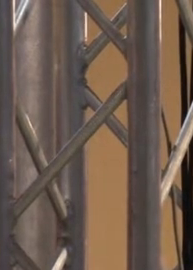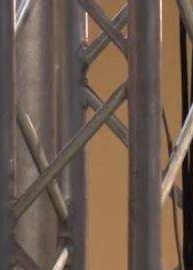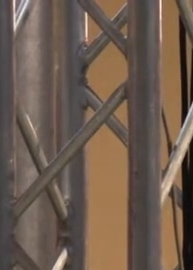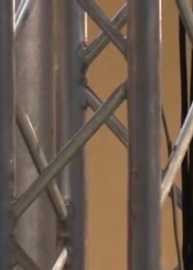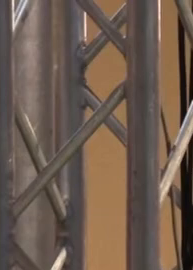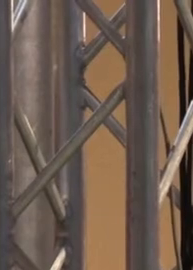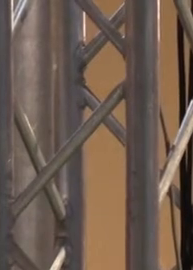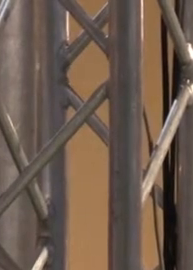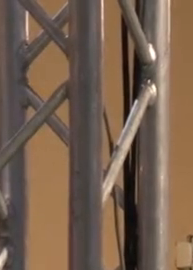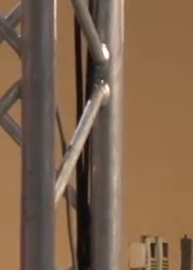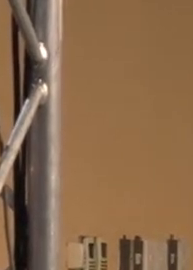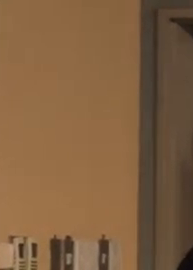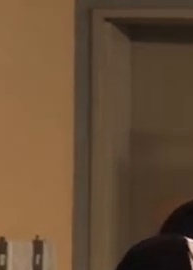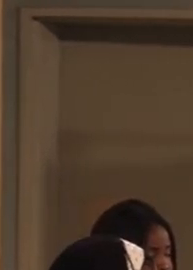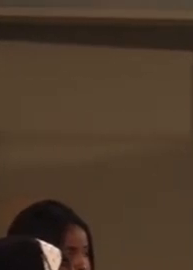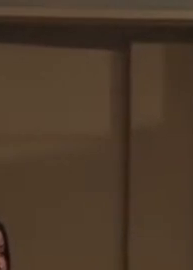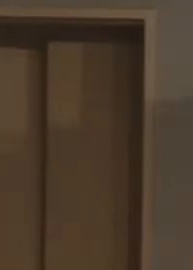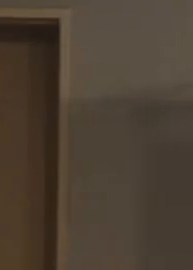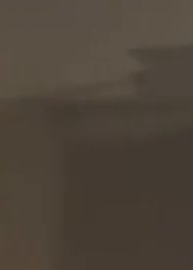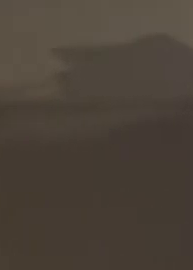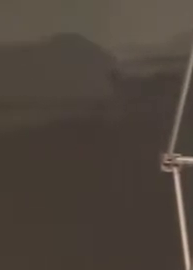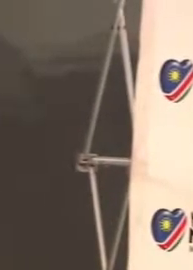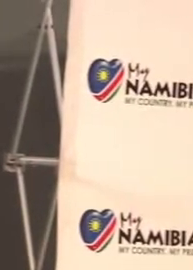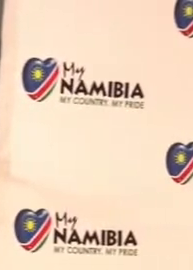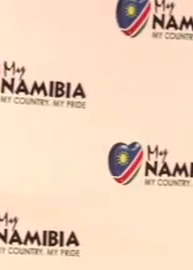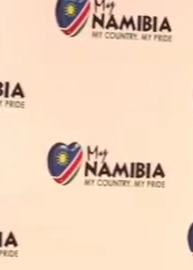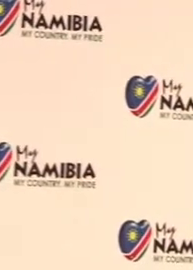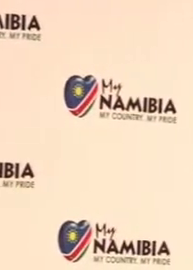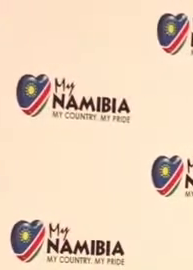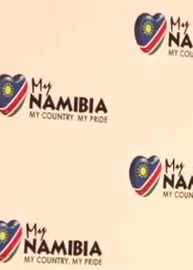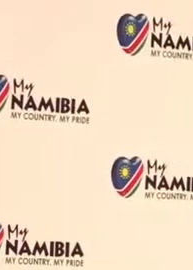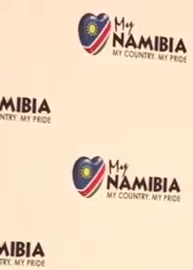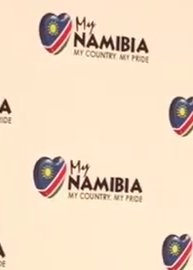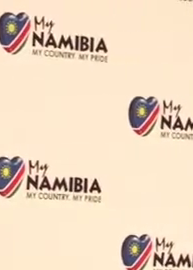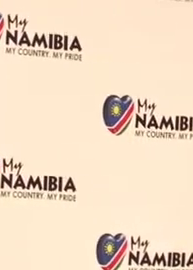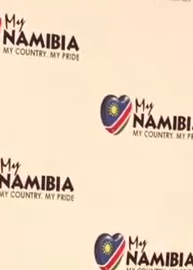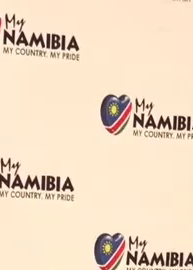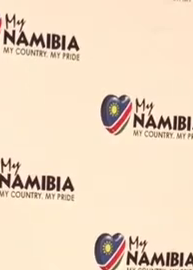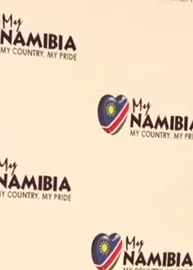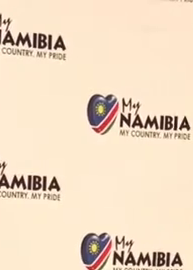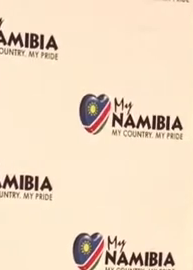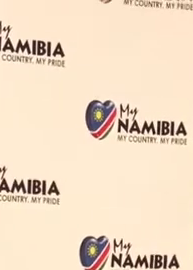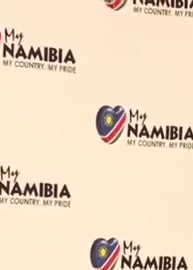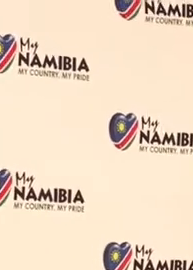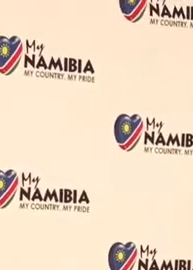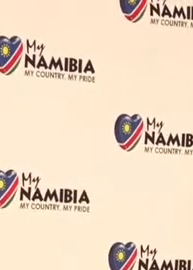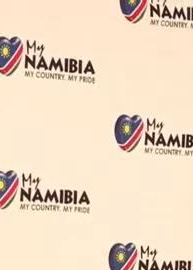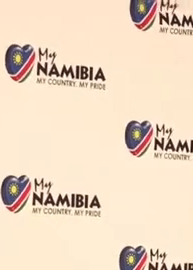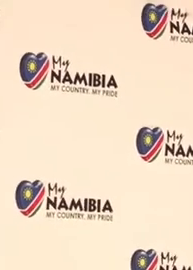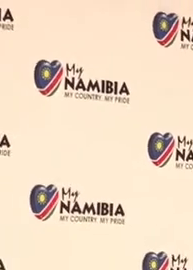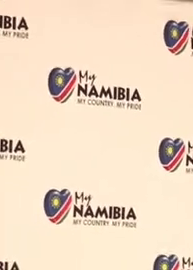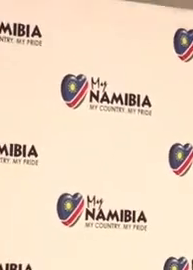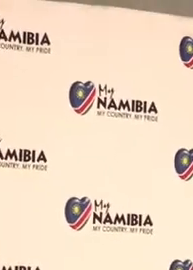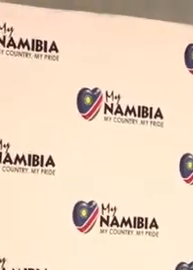COVID-19 Task Force. And then we have Mr. Bonnie Makumbi, who is the Acting